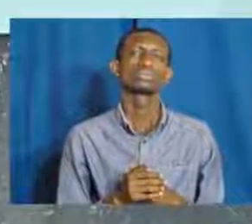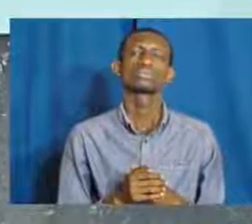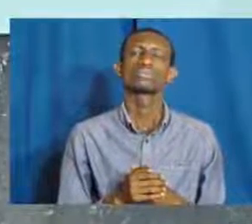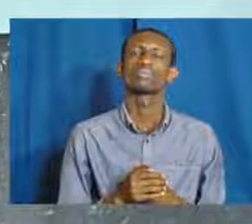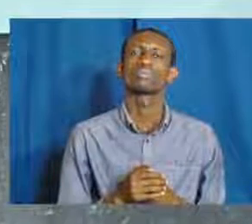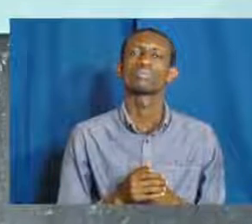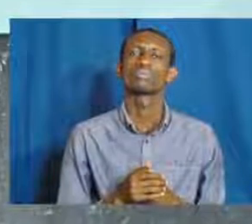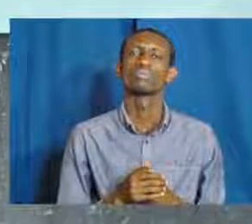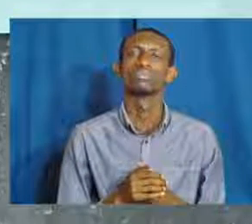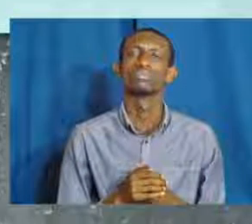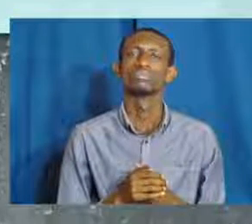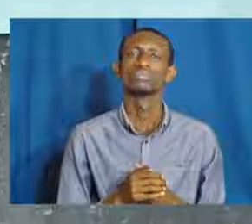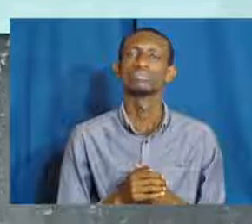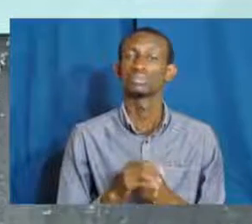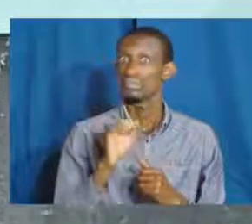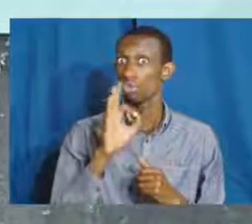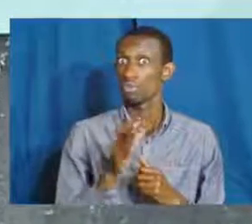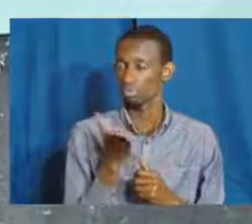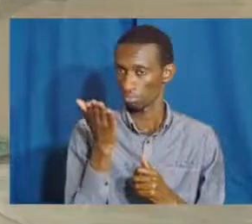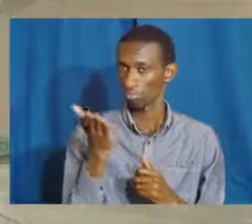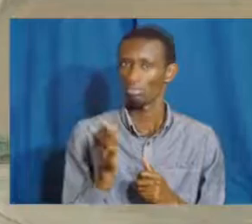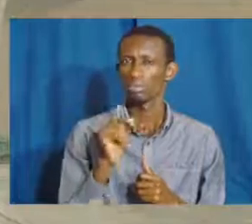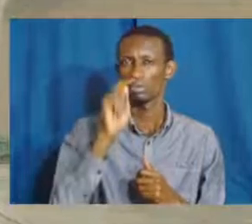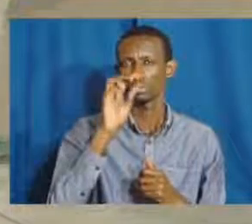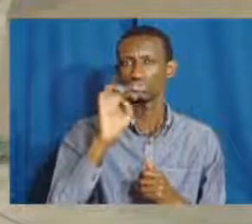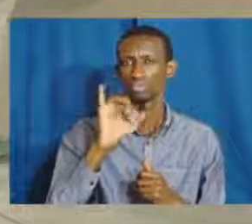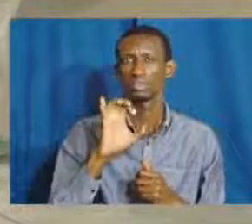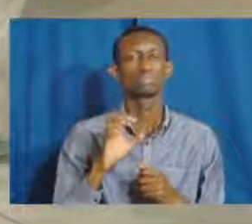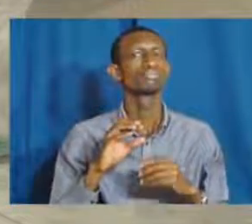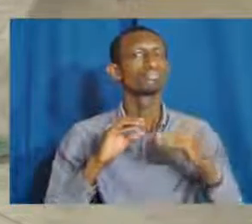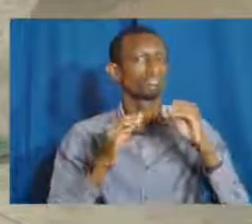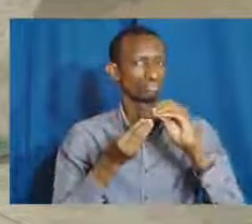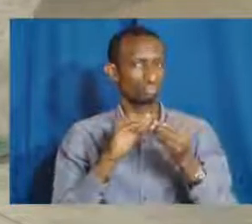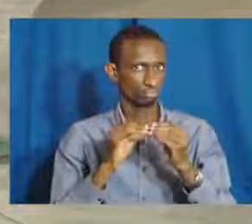of atomic number.